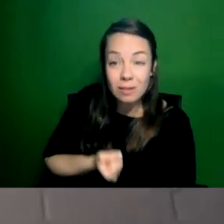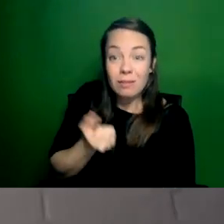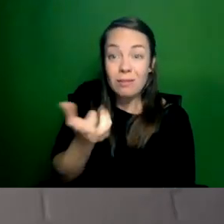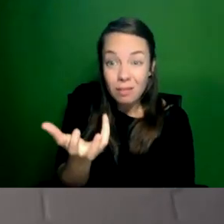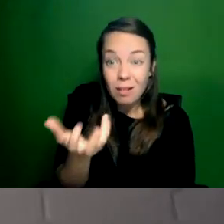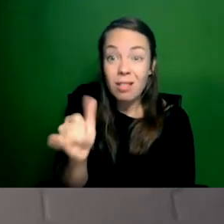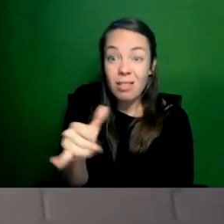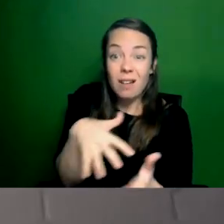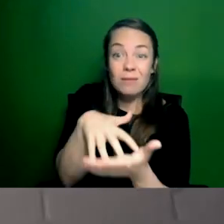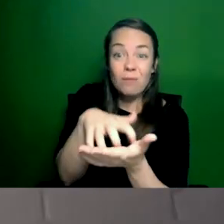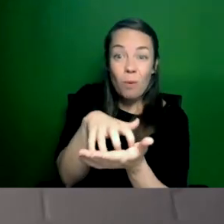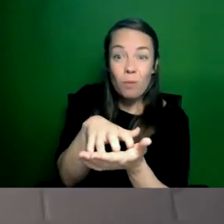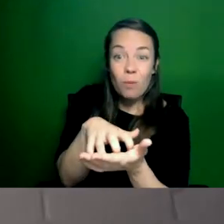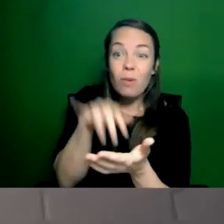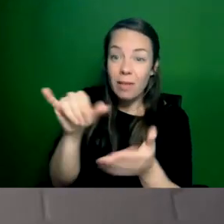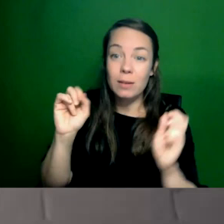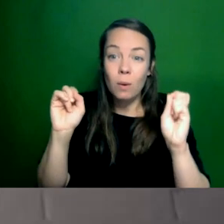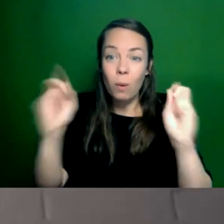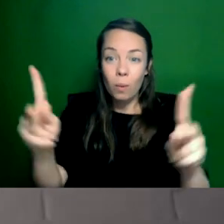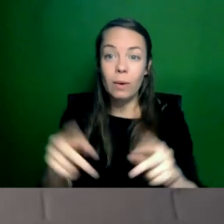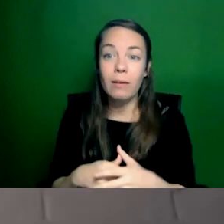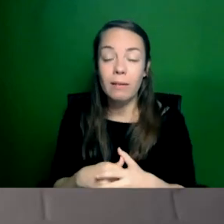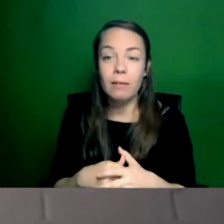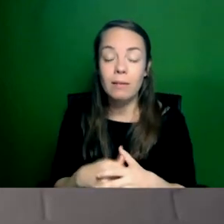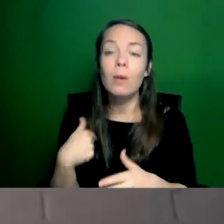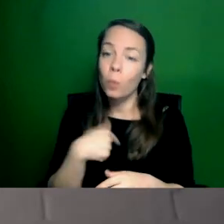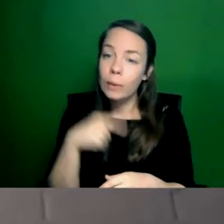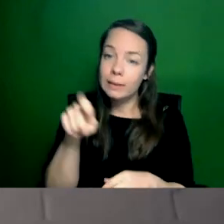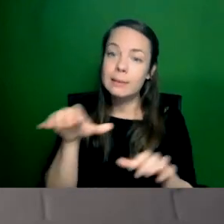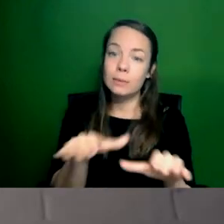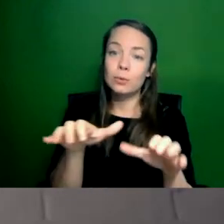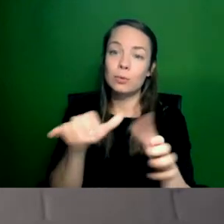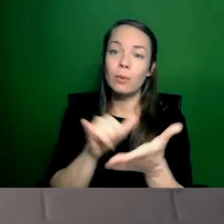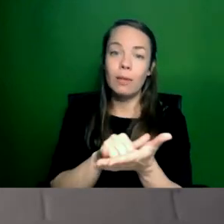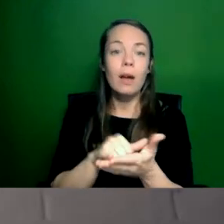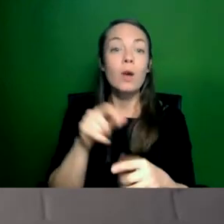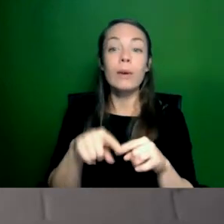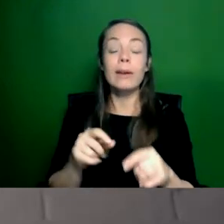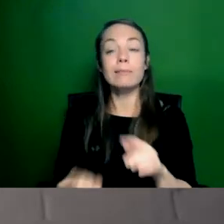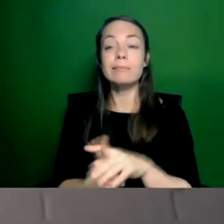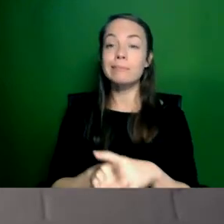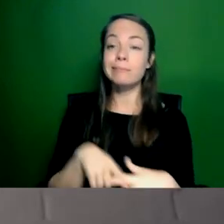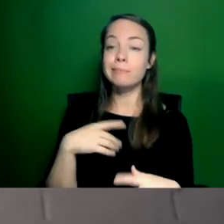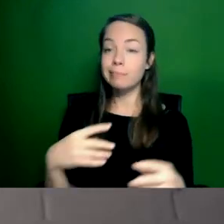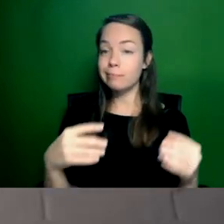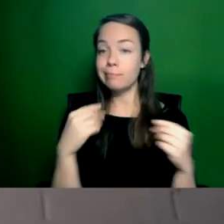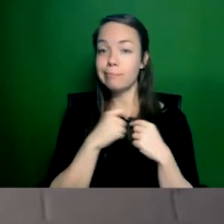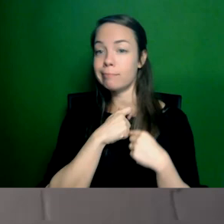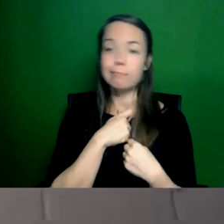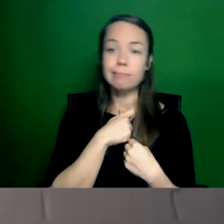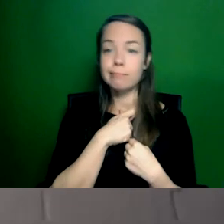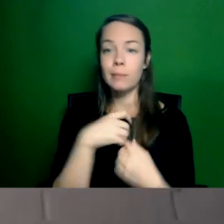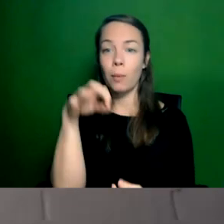and it's okay, because that's what we need to do. We can't show up as perfect. I think Jeff's, you know, mentioned this as, you know,